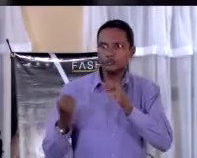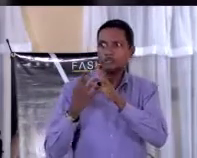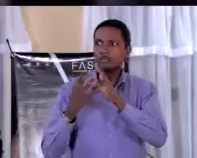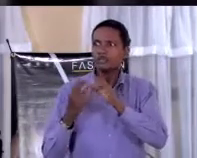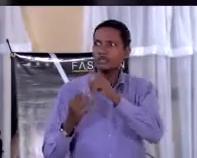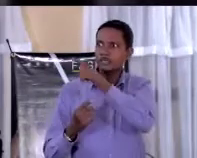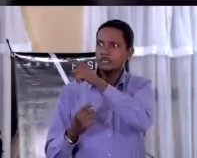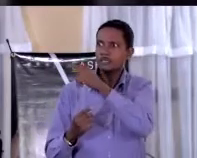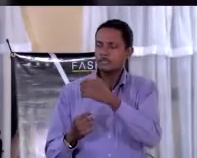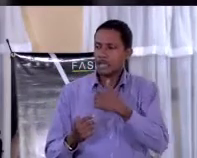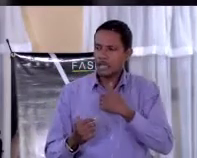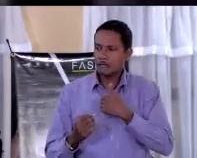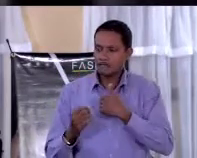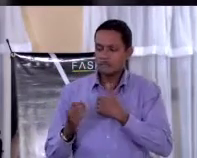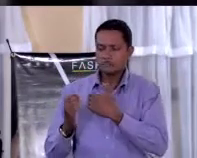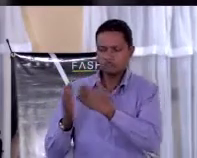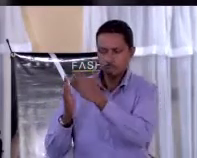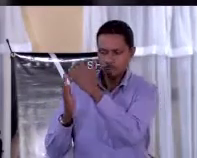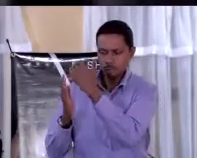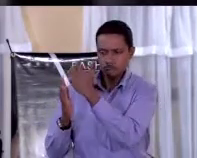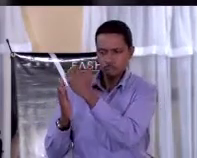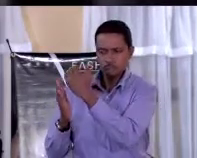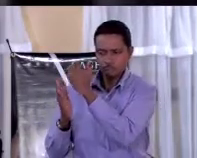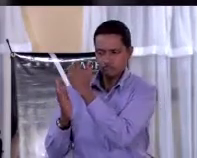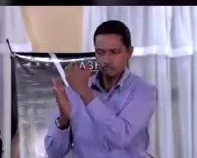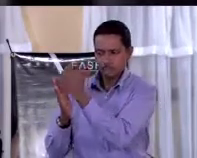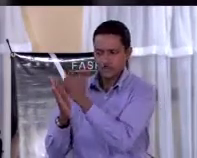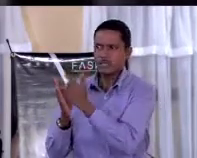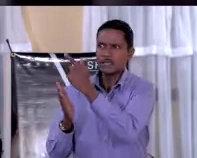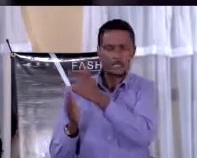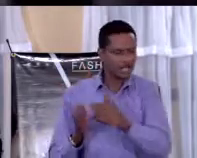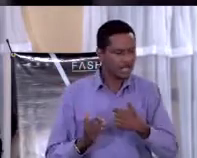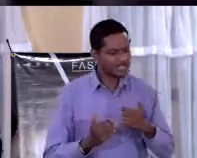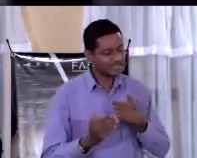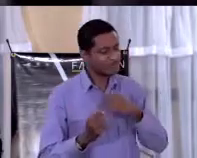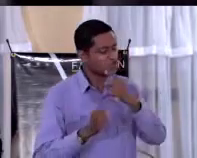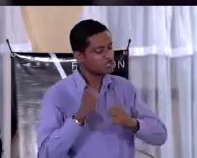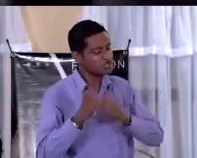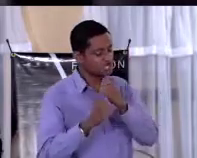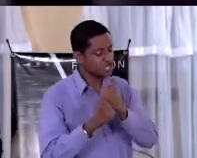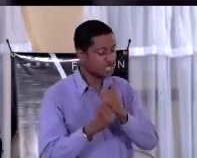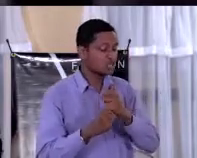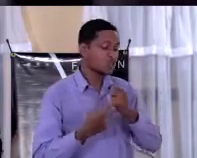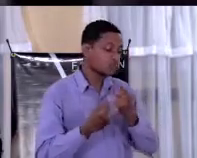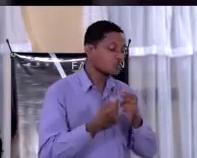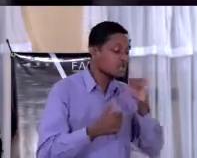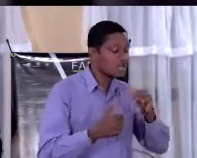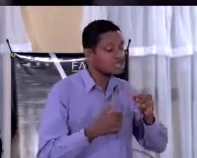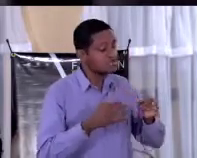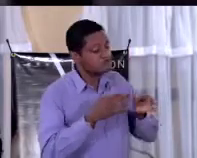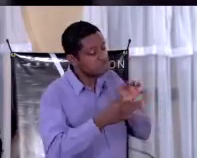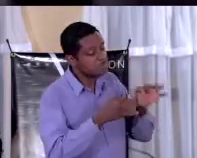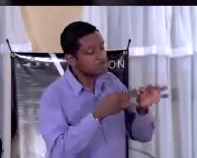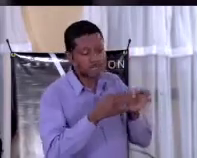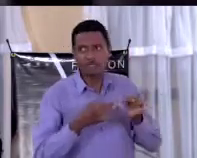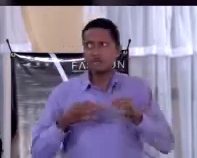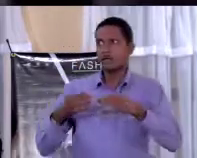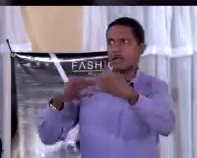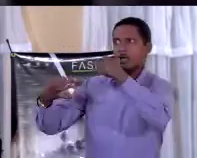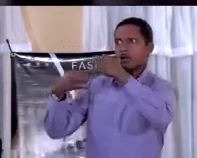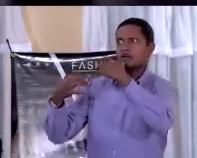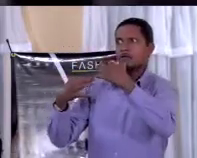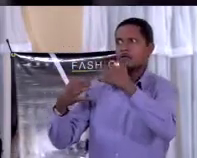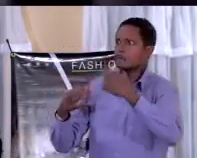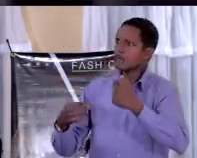is, they only have a format. And they would tell me, well, it can't be done. It would take a year to do it. And I say, well, I can do it in 3 months because we will